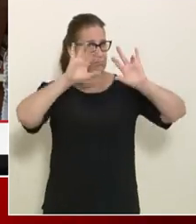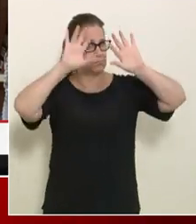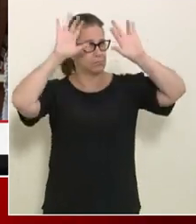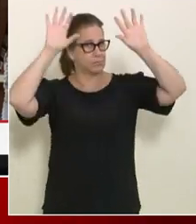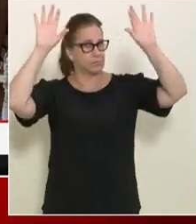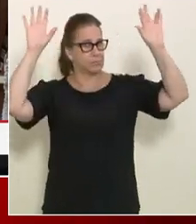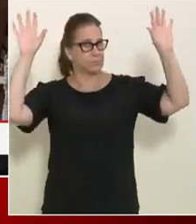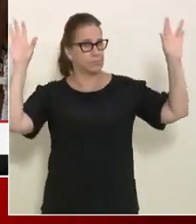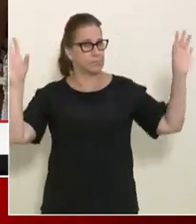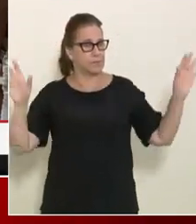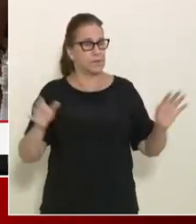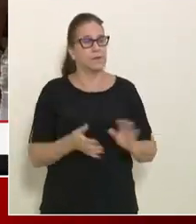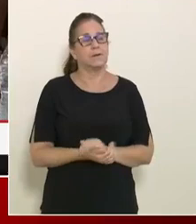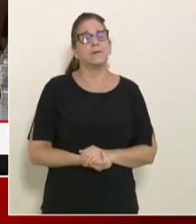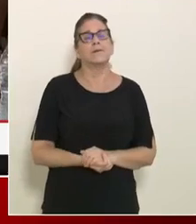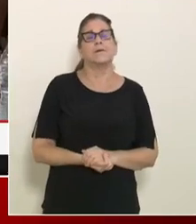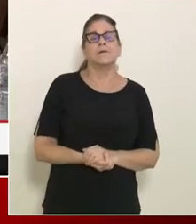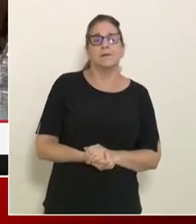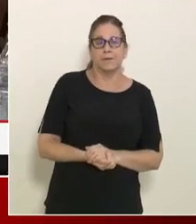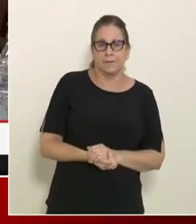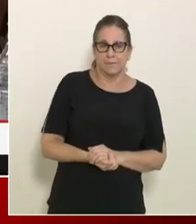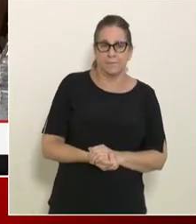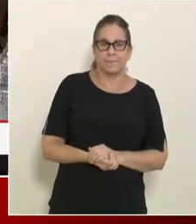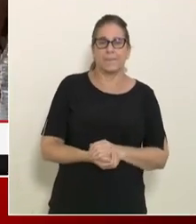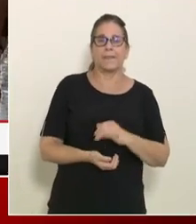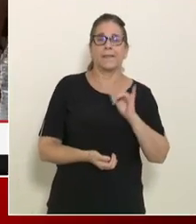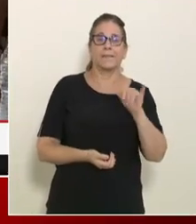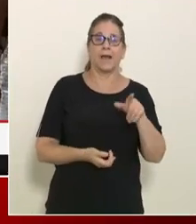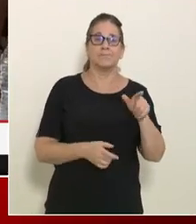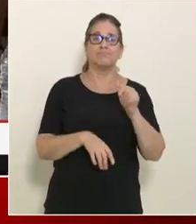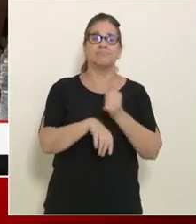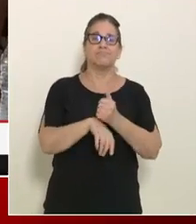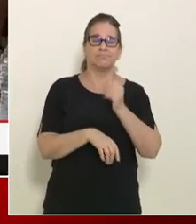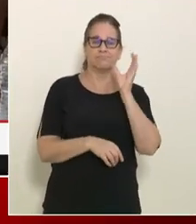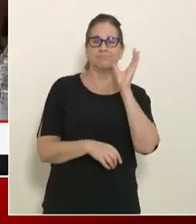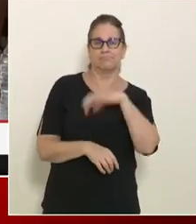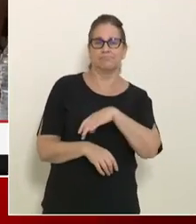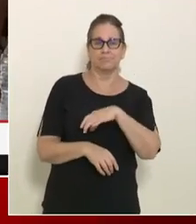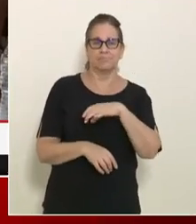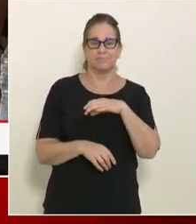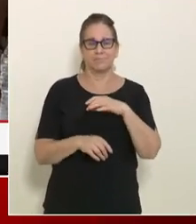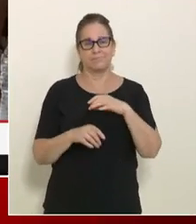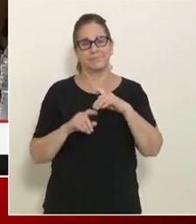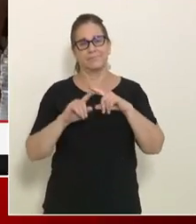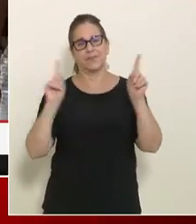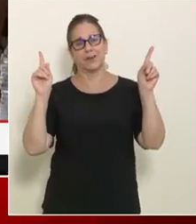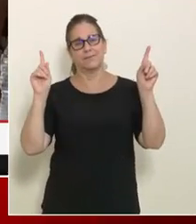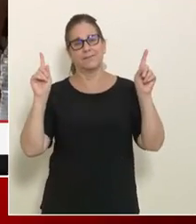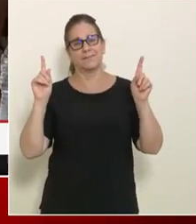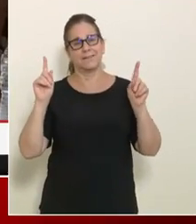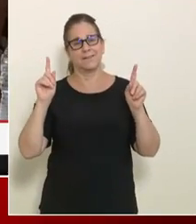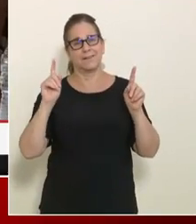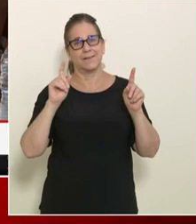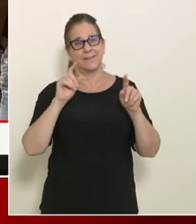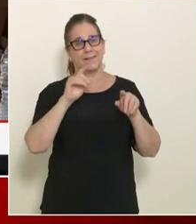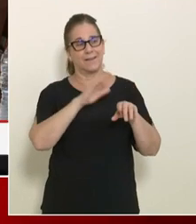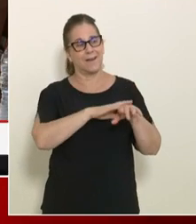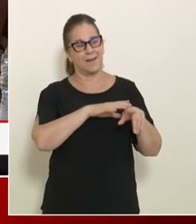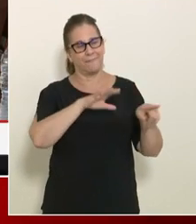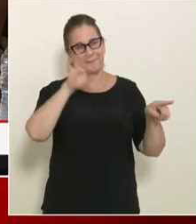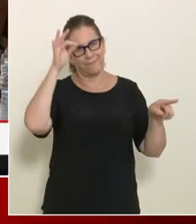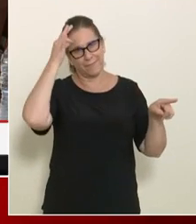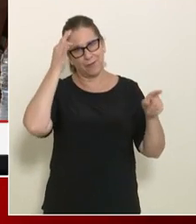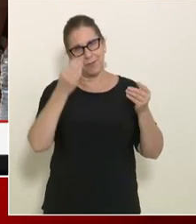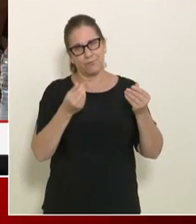certainly an unusual set of circumstances, Sam. I think we weren't expecting to have